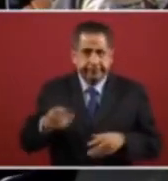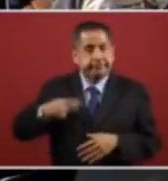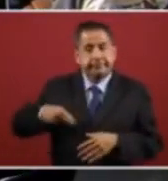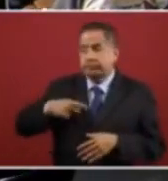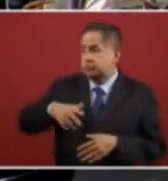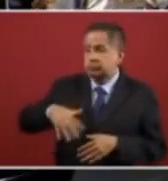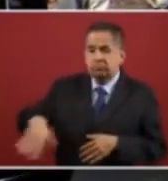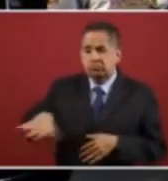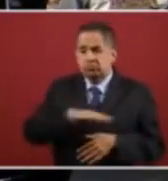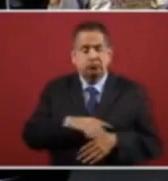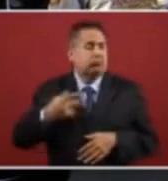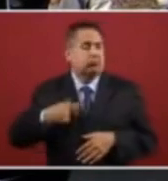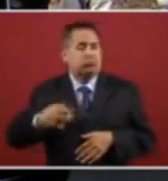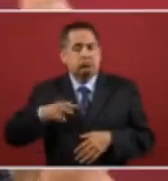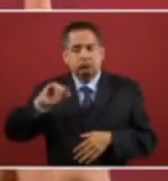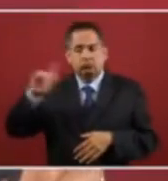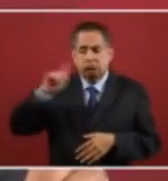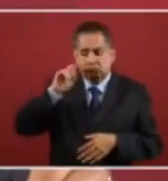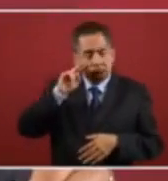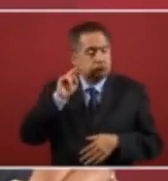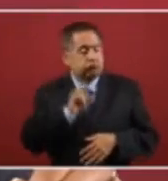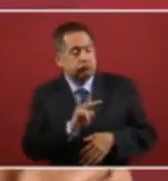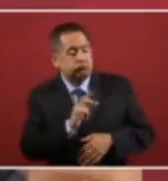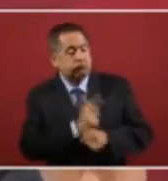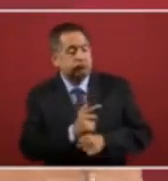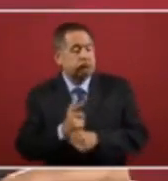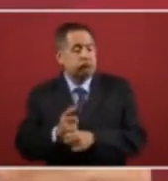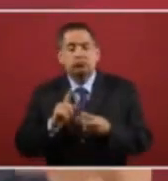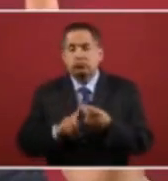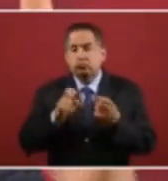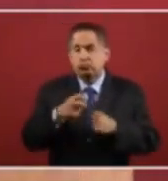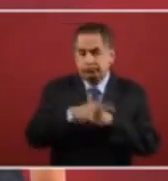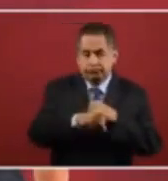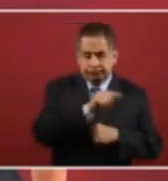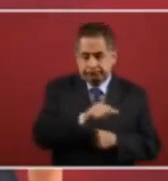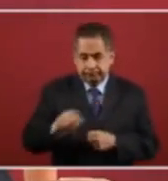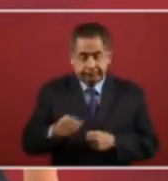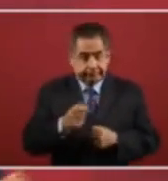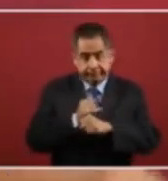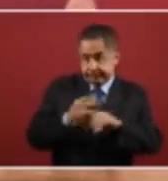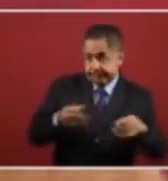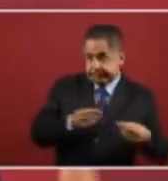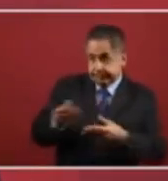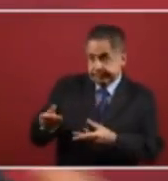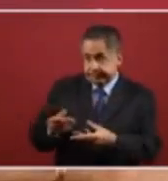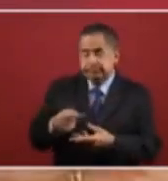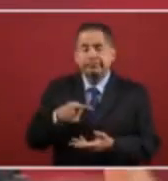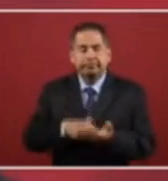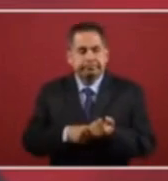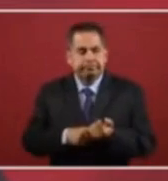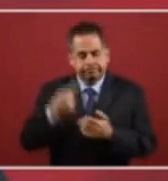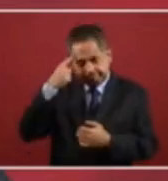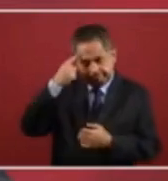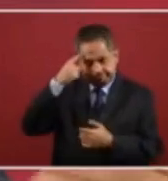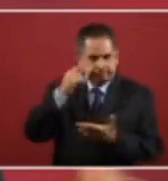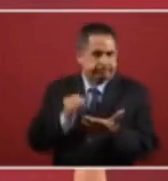which permits the citizen and the functionary to identify the risk and to, with that